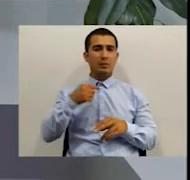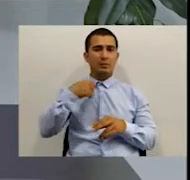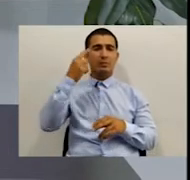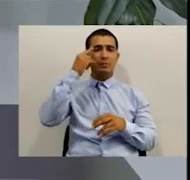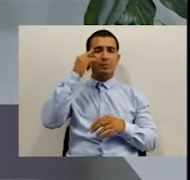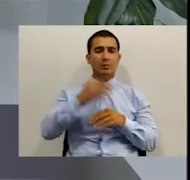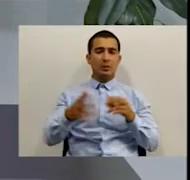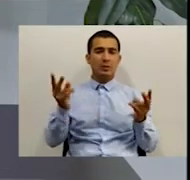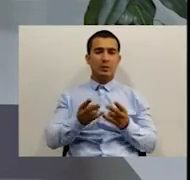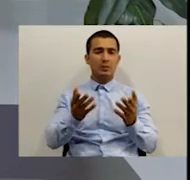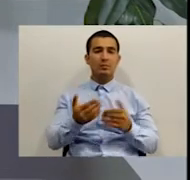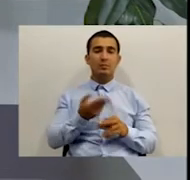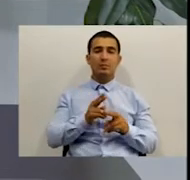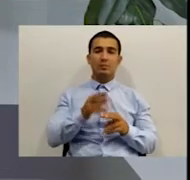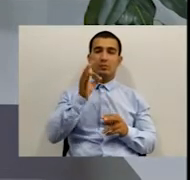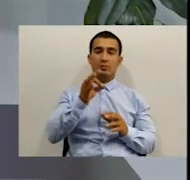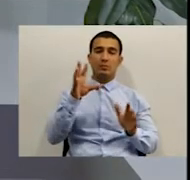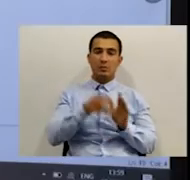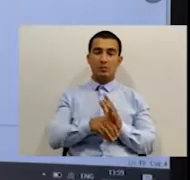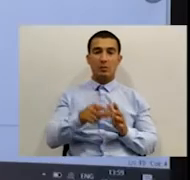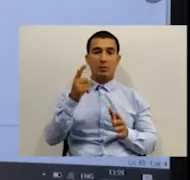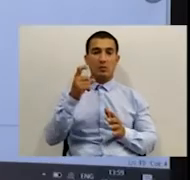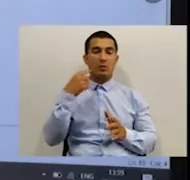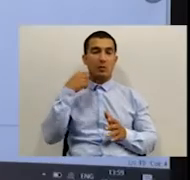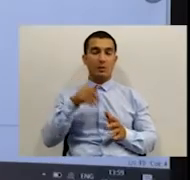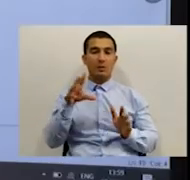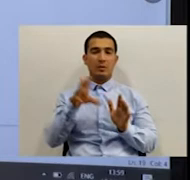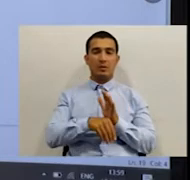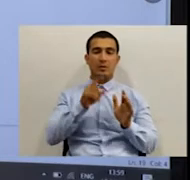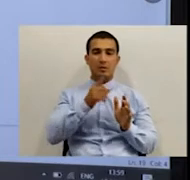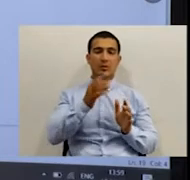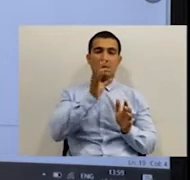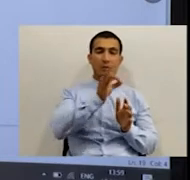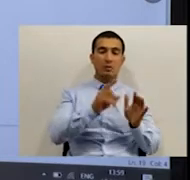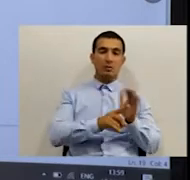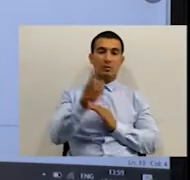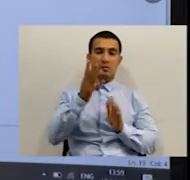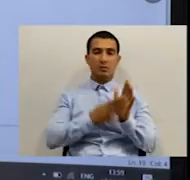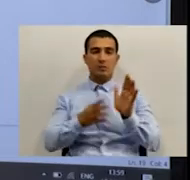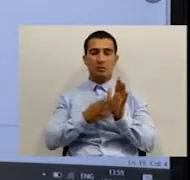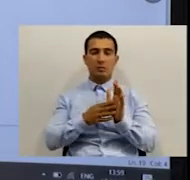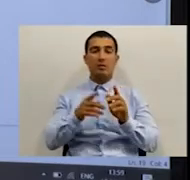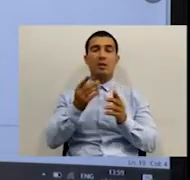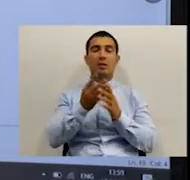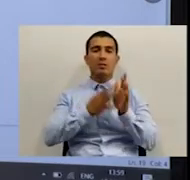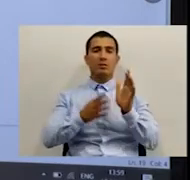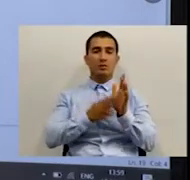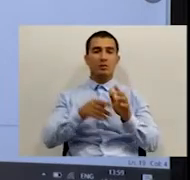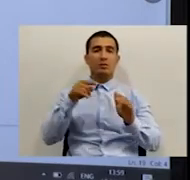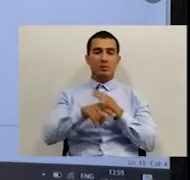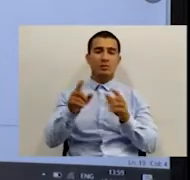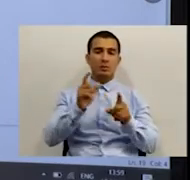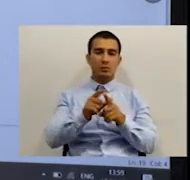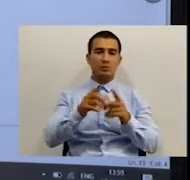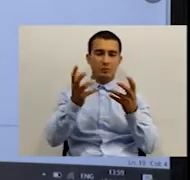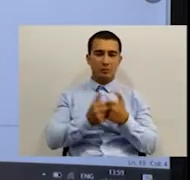100 sonigacha bo'lgan butun sonlarni tushunishimiz kerak. 0 kiradi, 100 soni kirmaydi. Demak, 0 dan 99 gacha